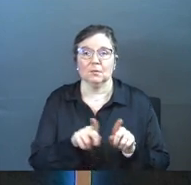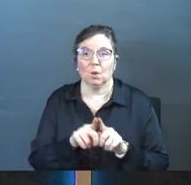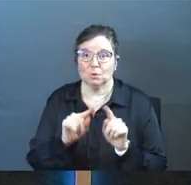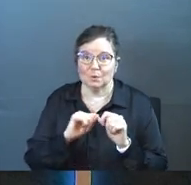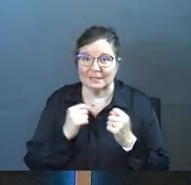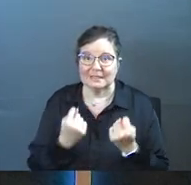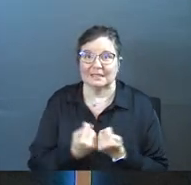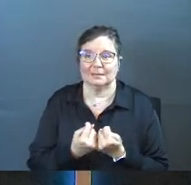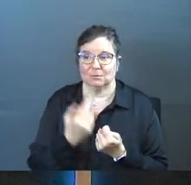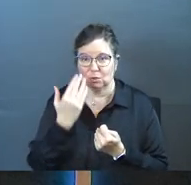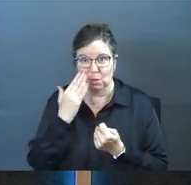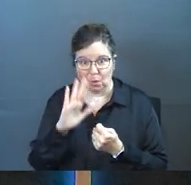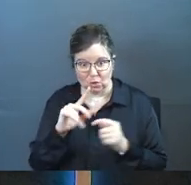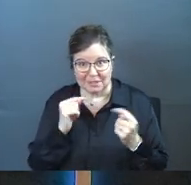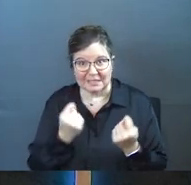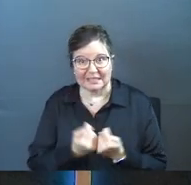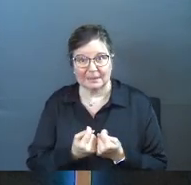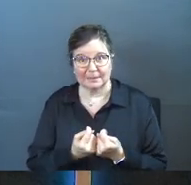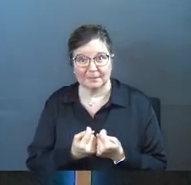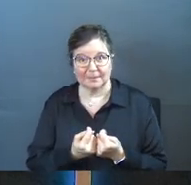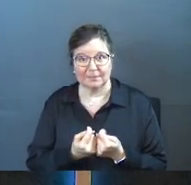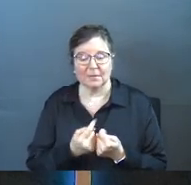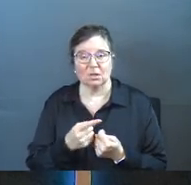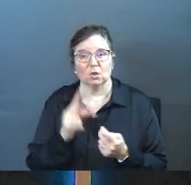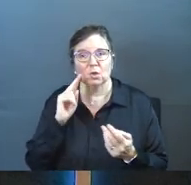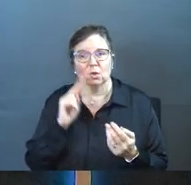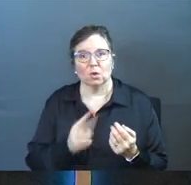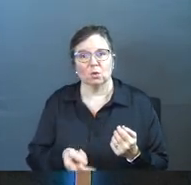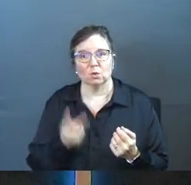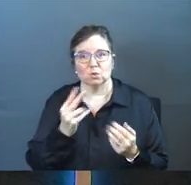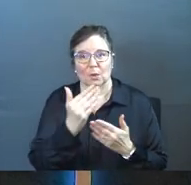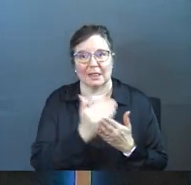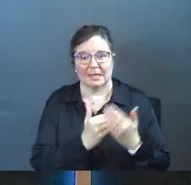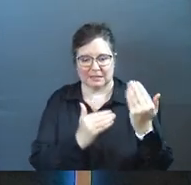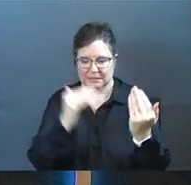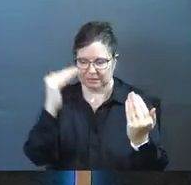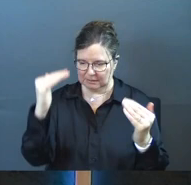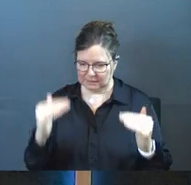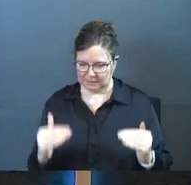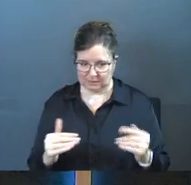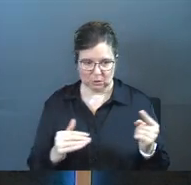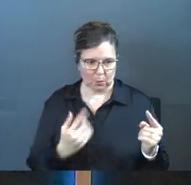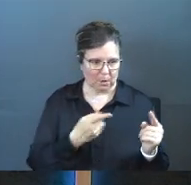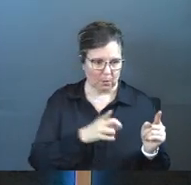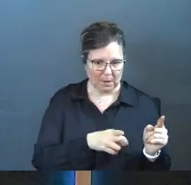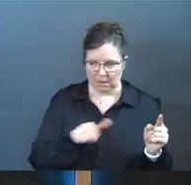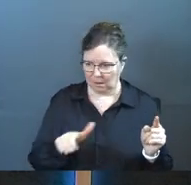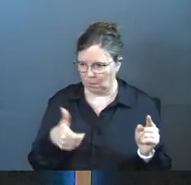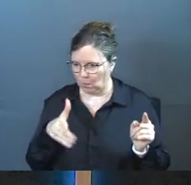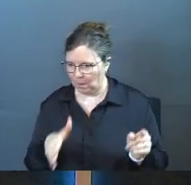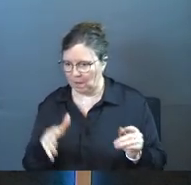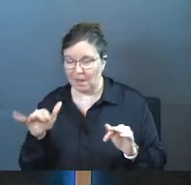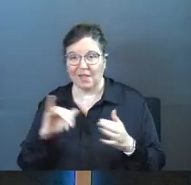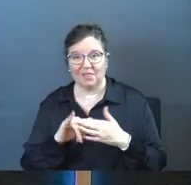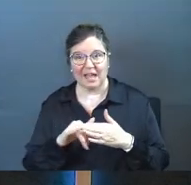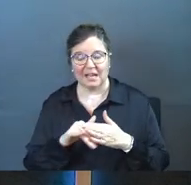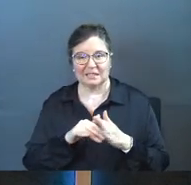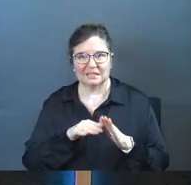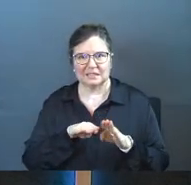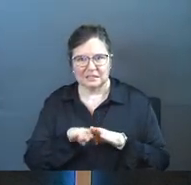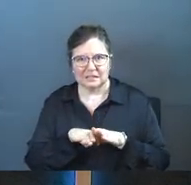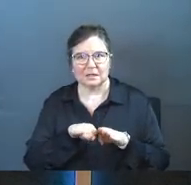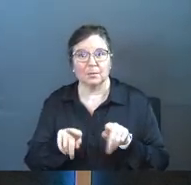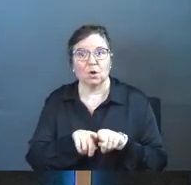a team. Do you know you're a team? You look at those two lists and like they're one way and you're another way, and that's a source of friction,